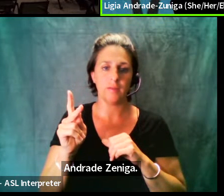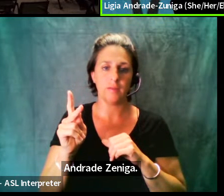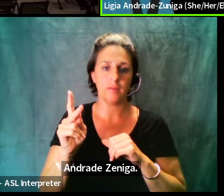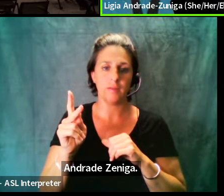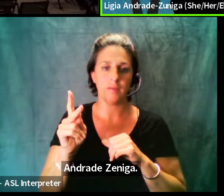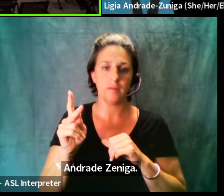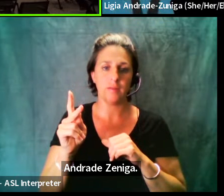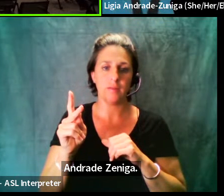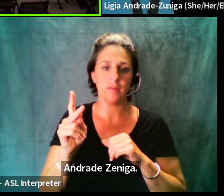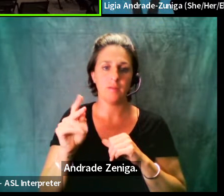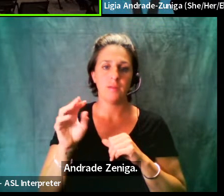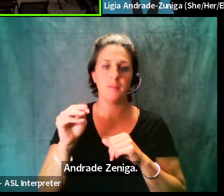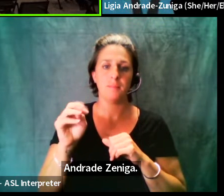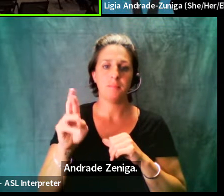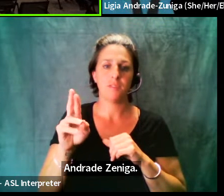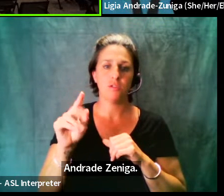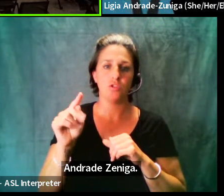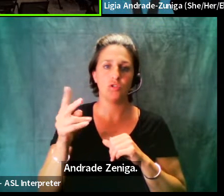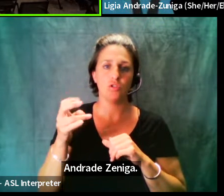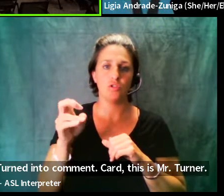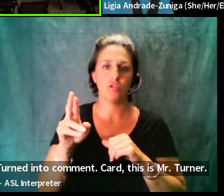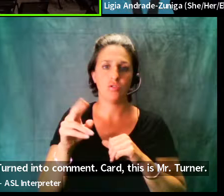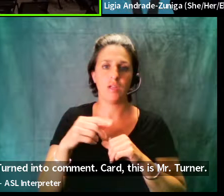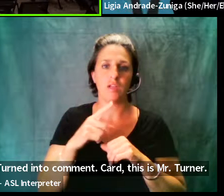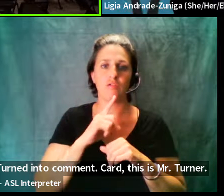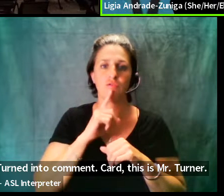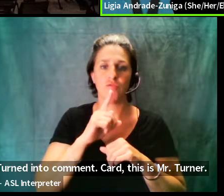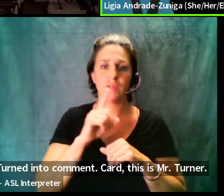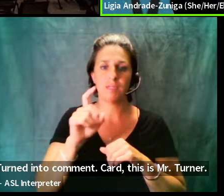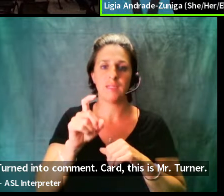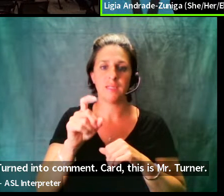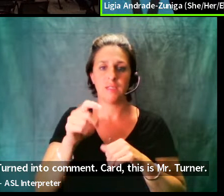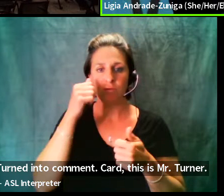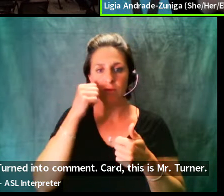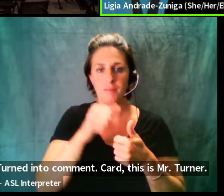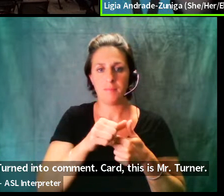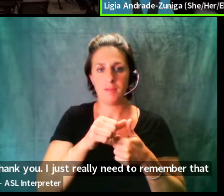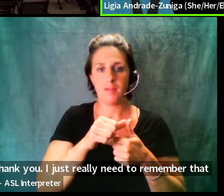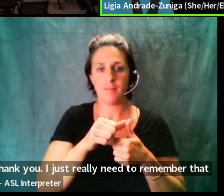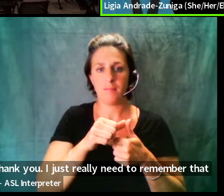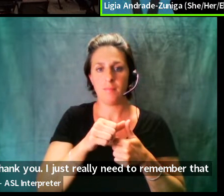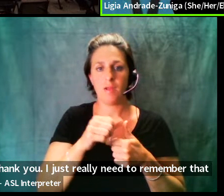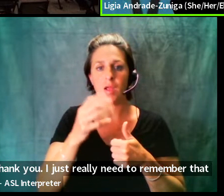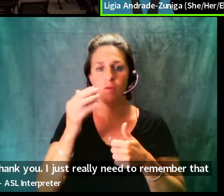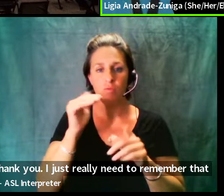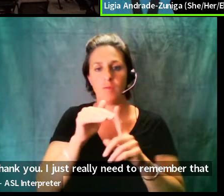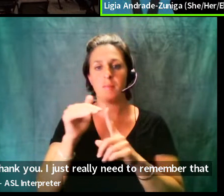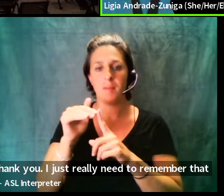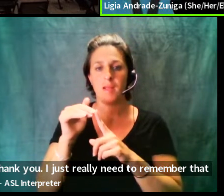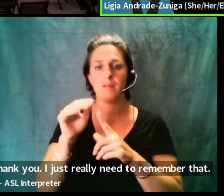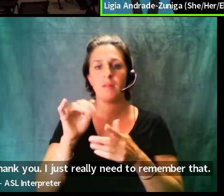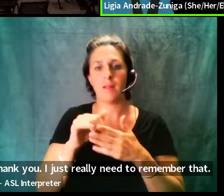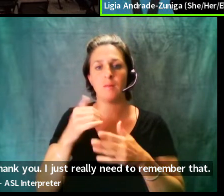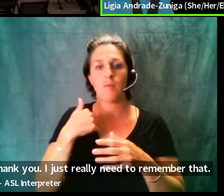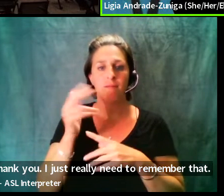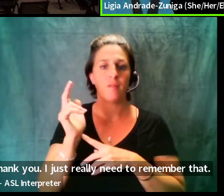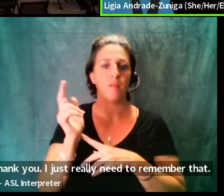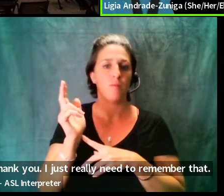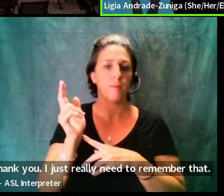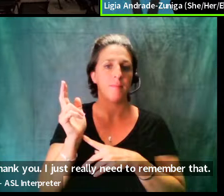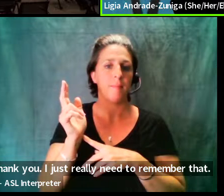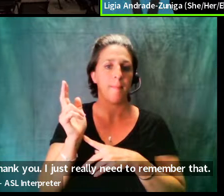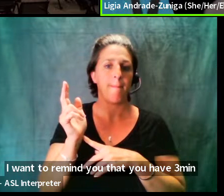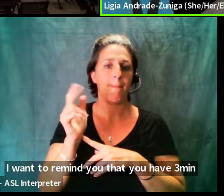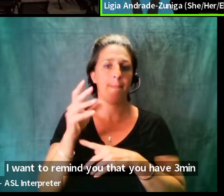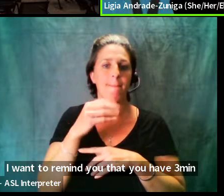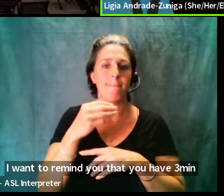Mr. Turner. Thank you. I just really need to remember that I want to remind you that you have 3 minutes